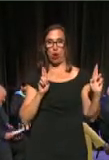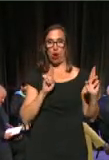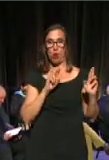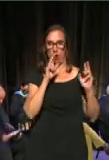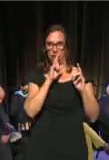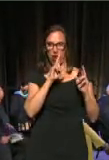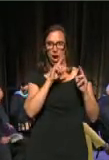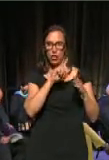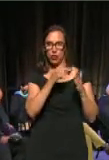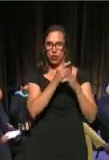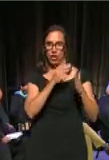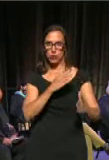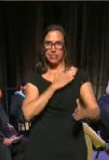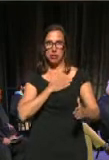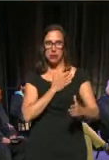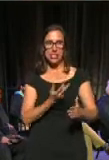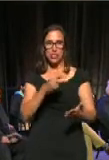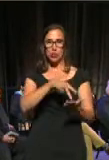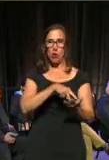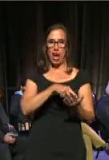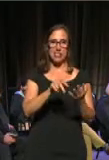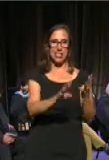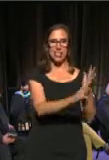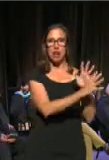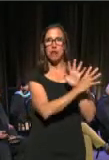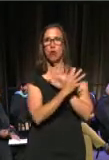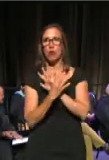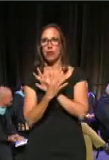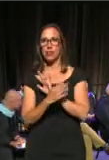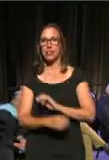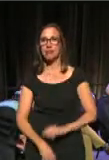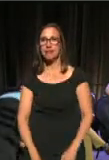honor graduates please rise and come forward?